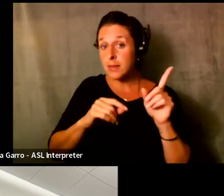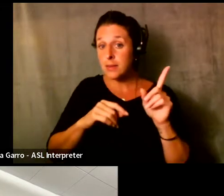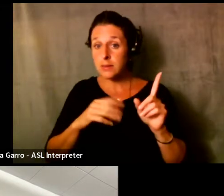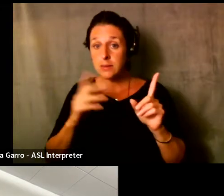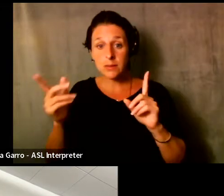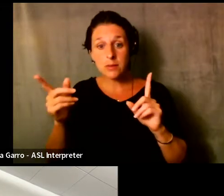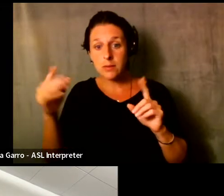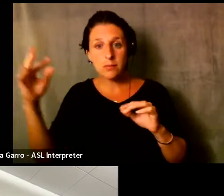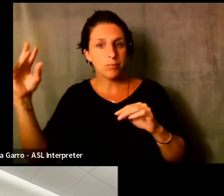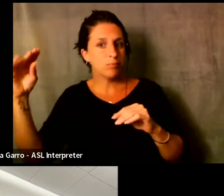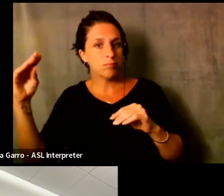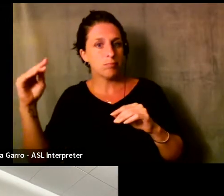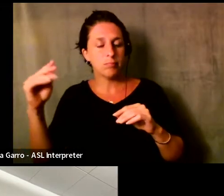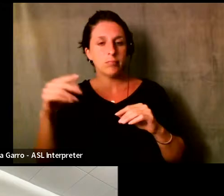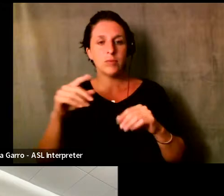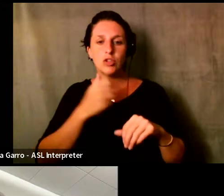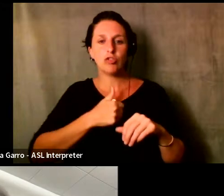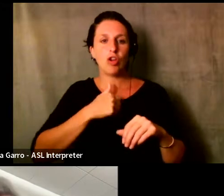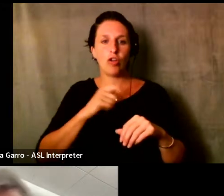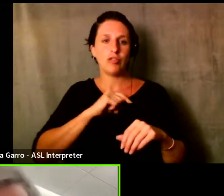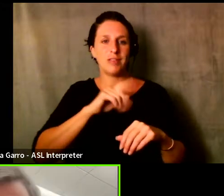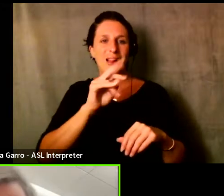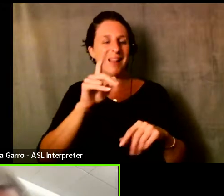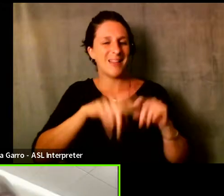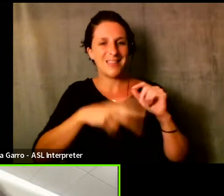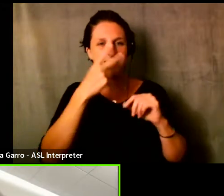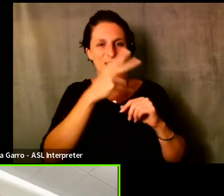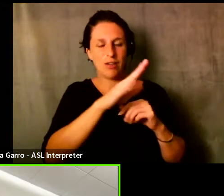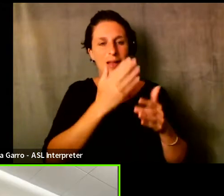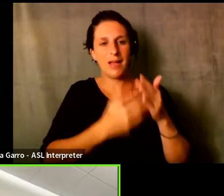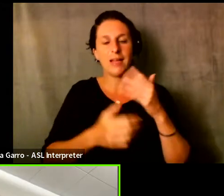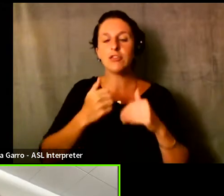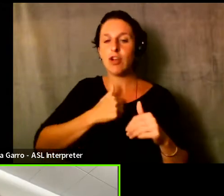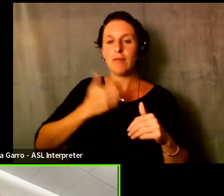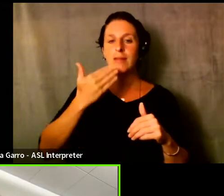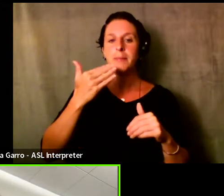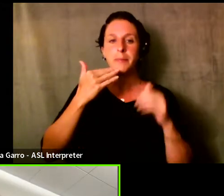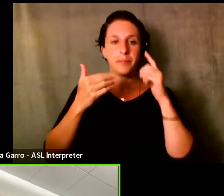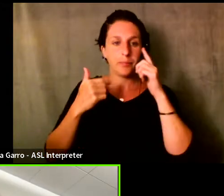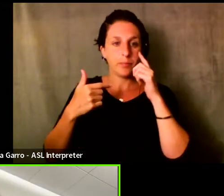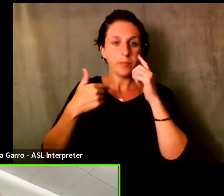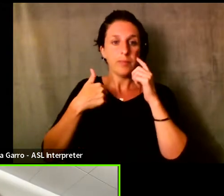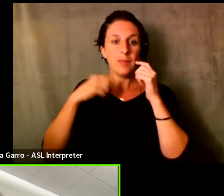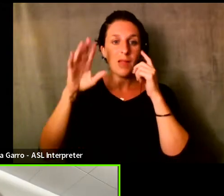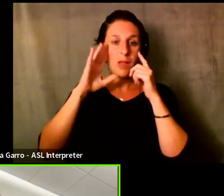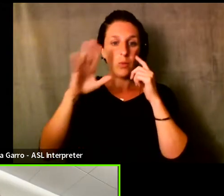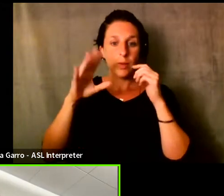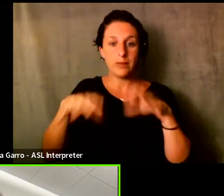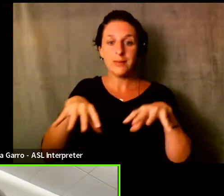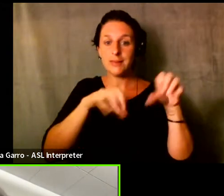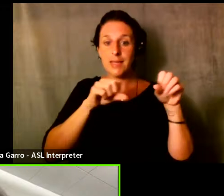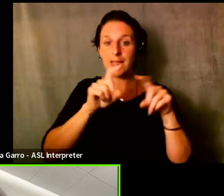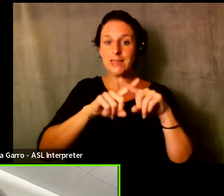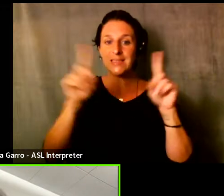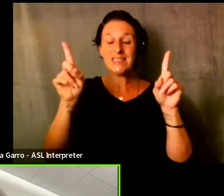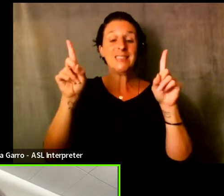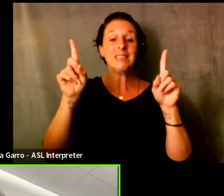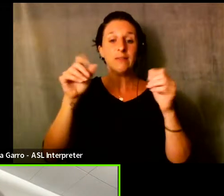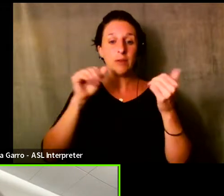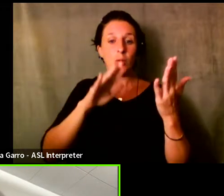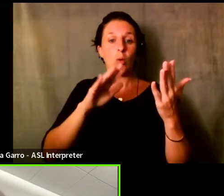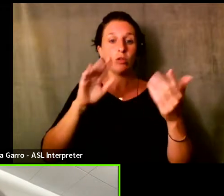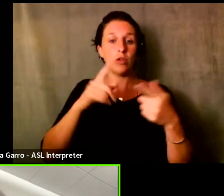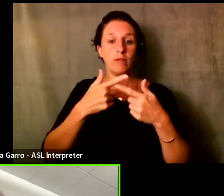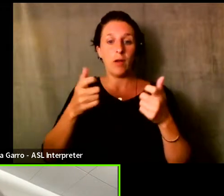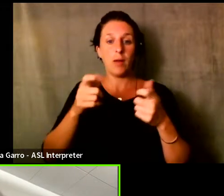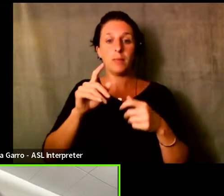Yes, sorry, Trustee Lana, I can't see your hand. Sorry, thank you. So I'm going to take a very different approach from Ms. Jacobson. I